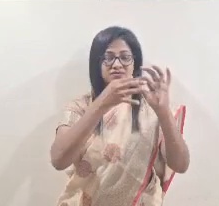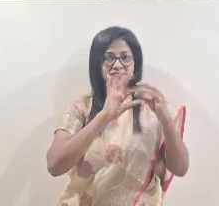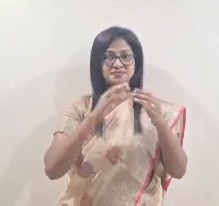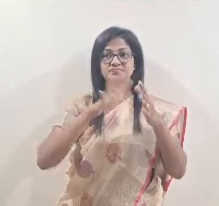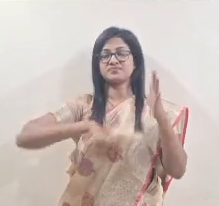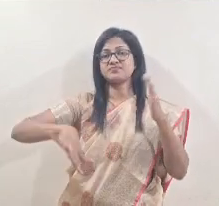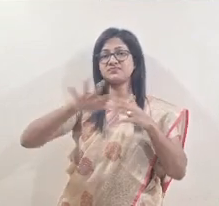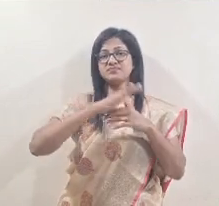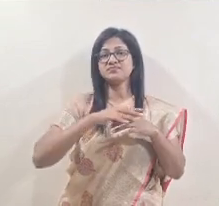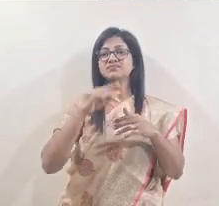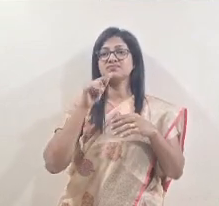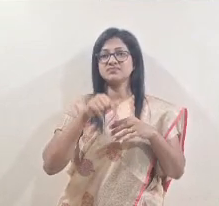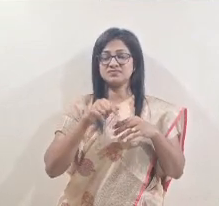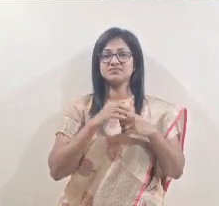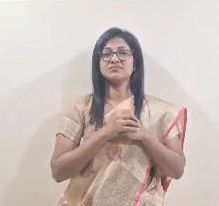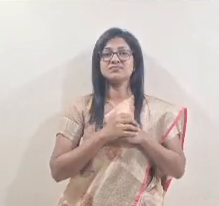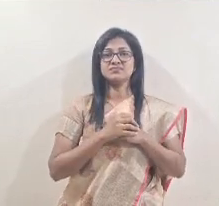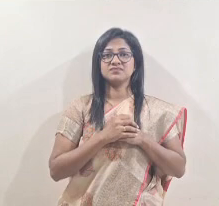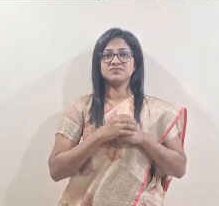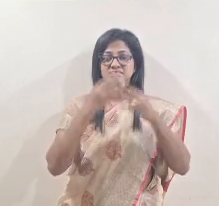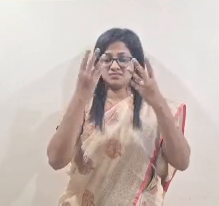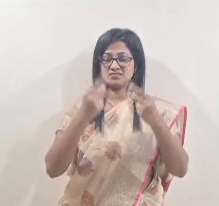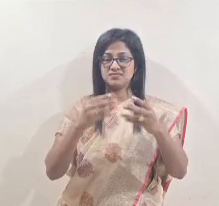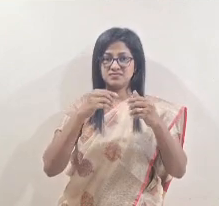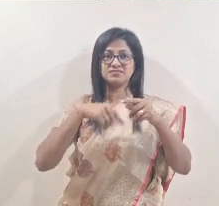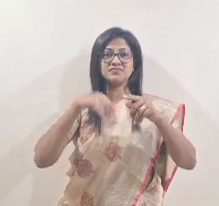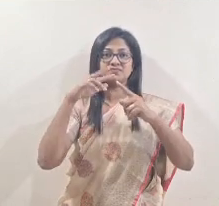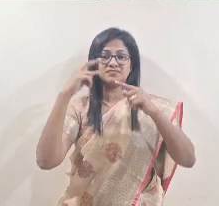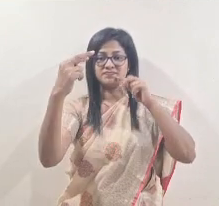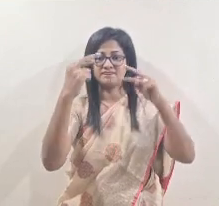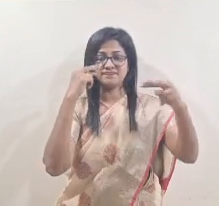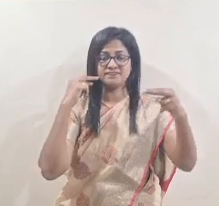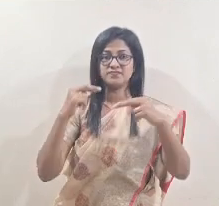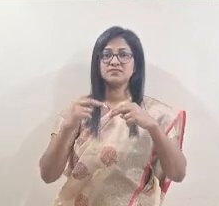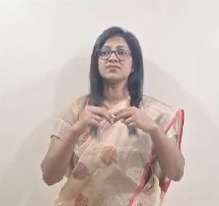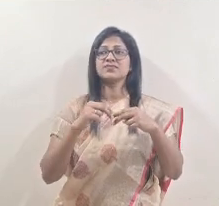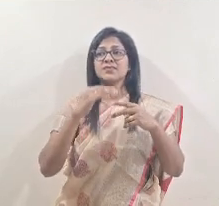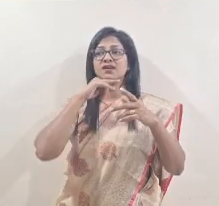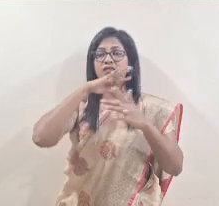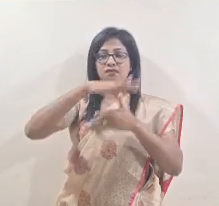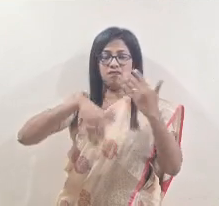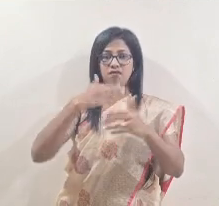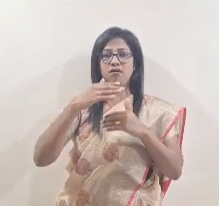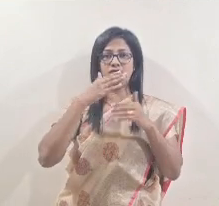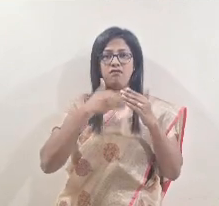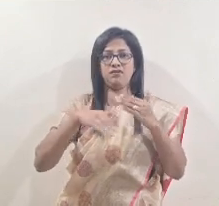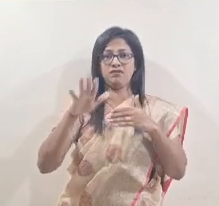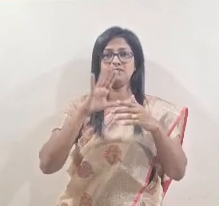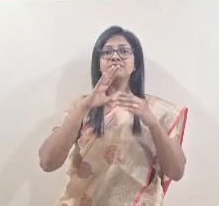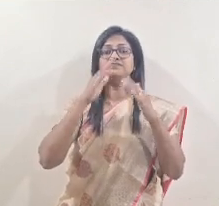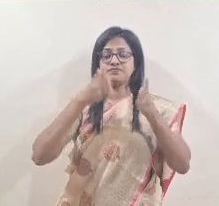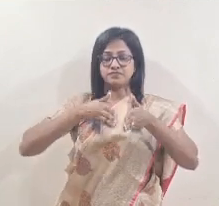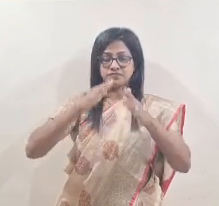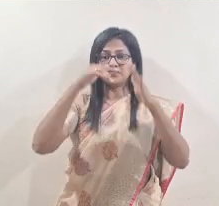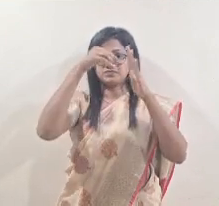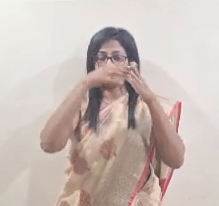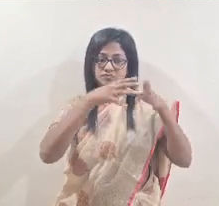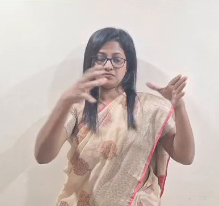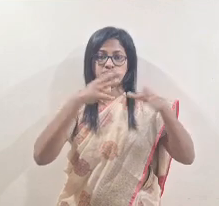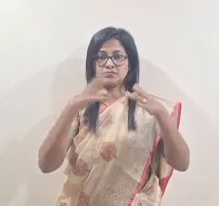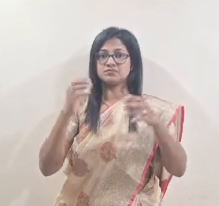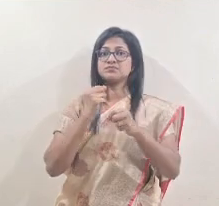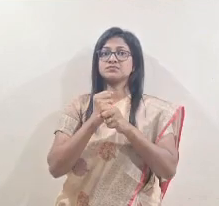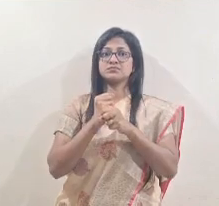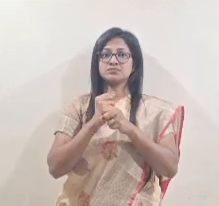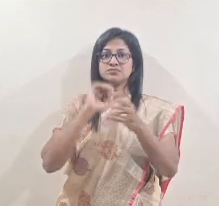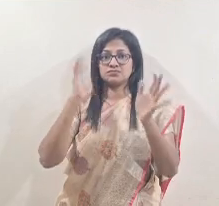using this two data and the estimated emissions, we can distribute the emissions based on the road density for any geographic region at